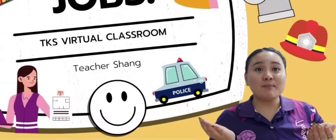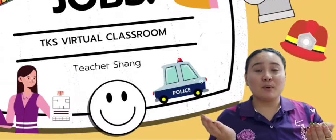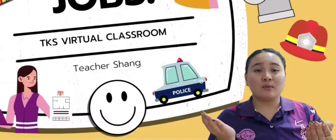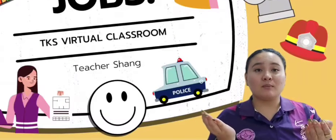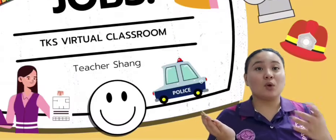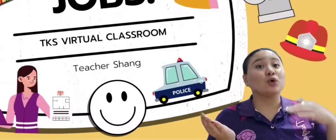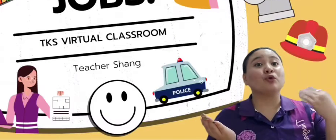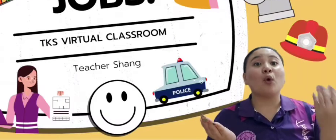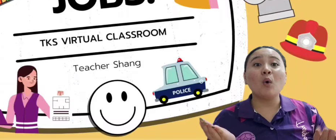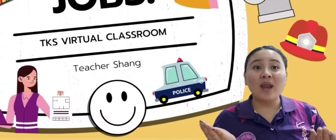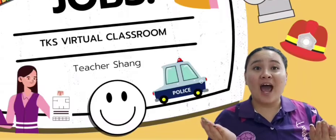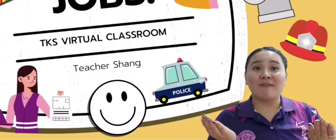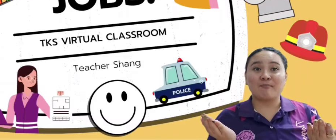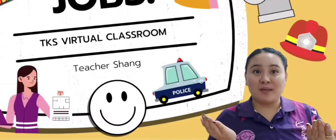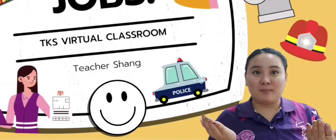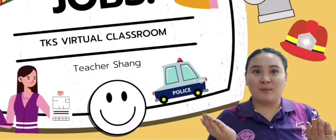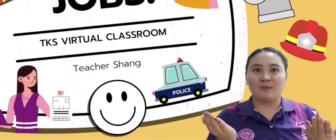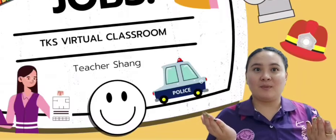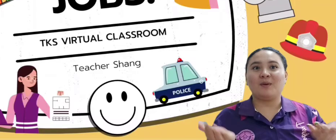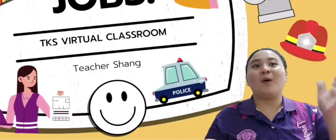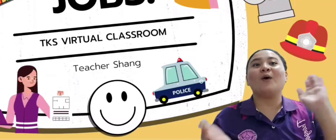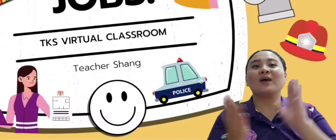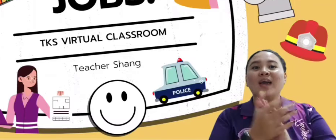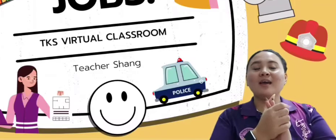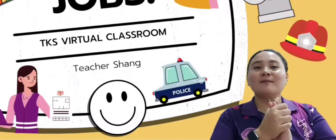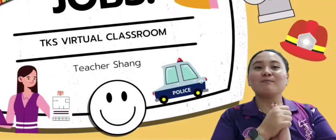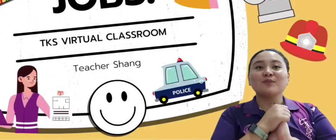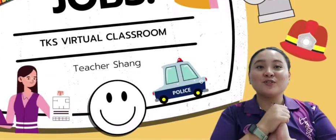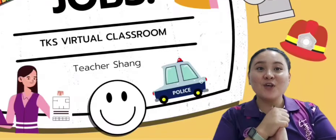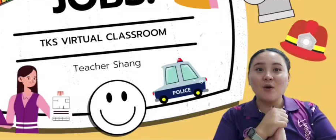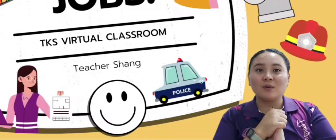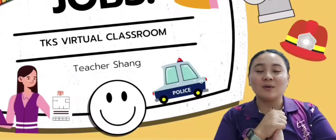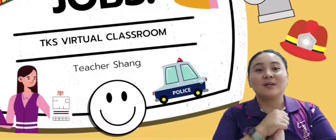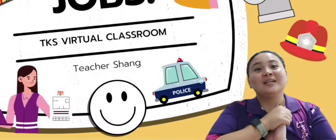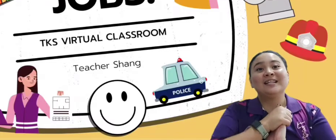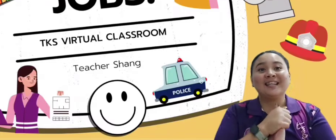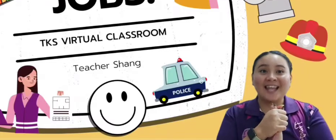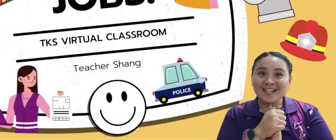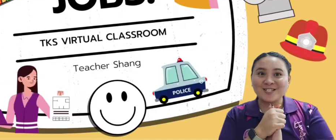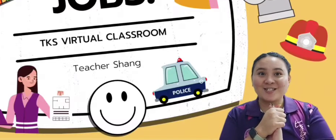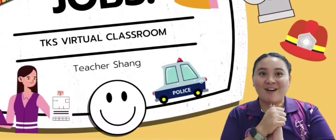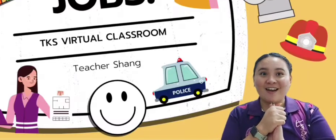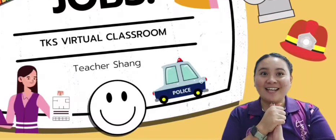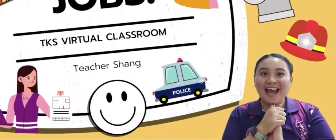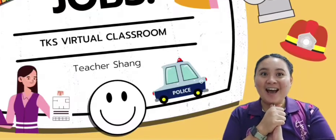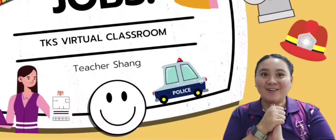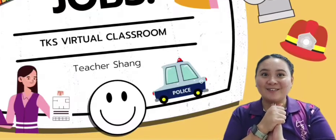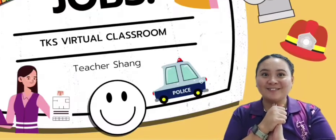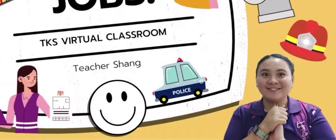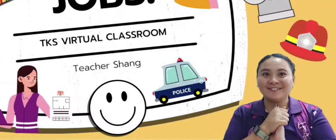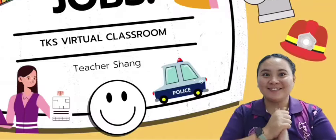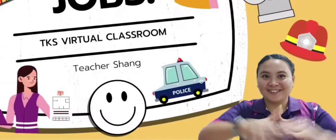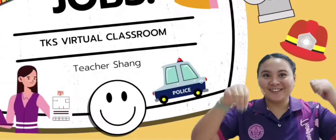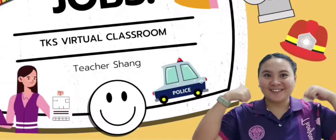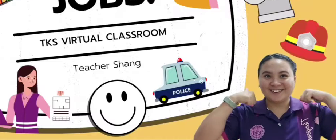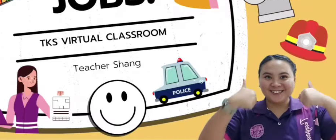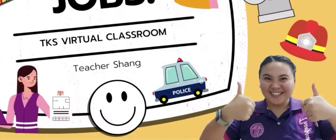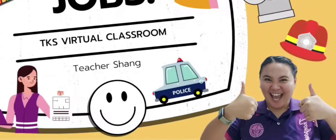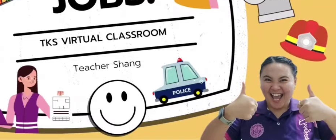other people, grown-up people. Okay? So, let's start now.